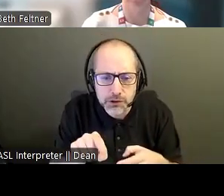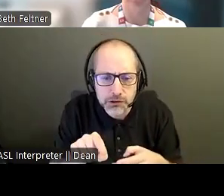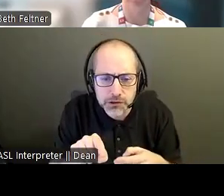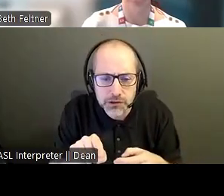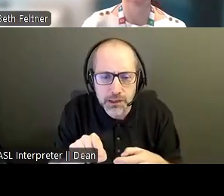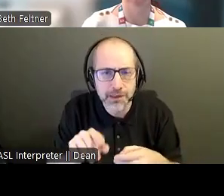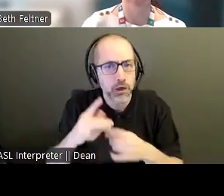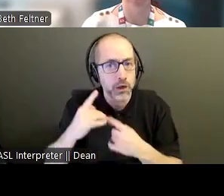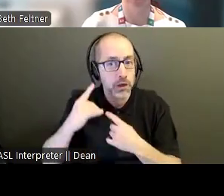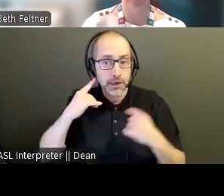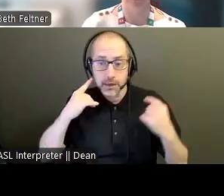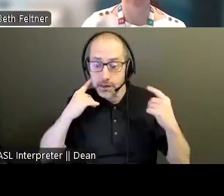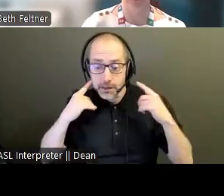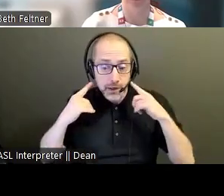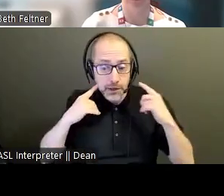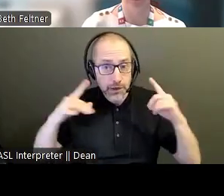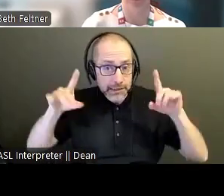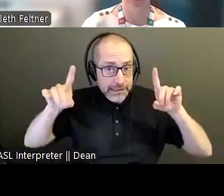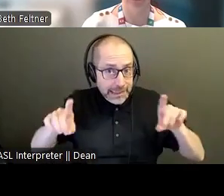you had your hearing tested.